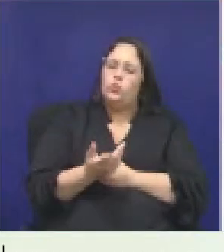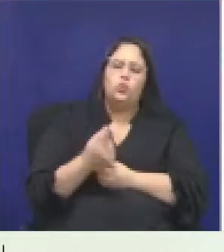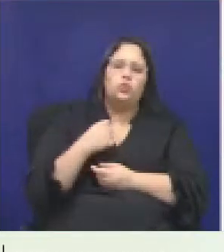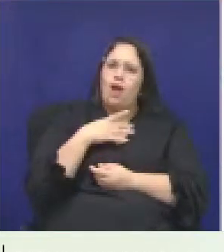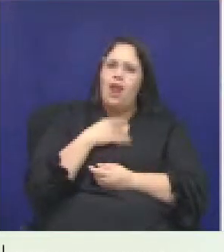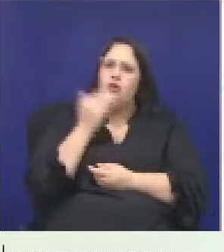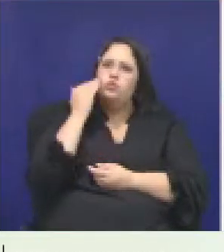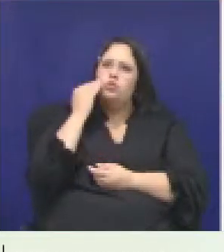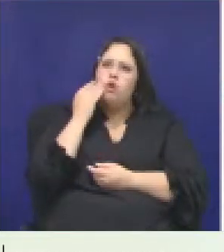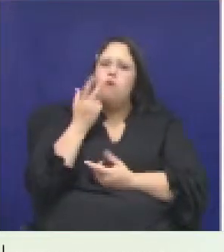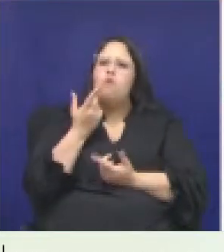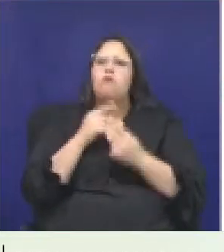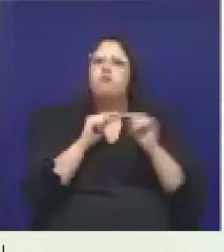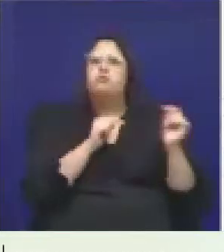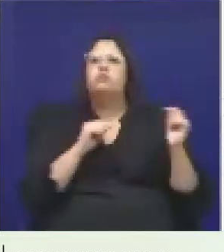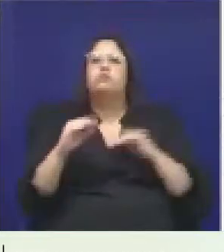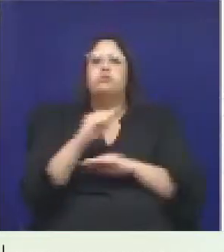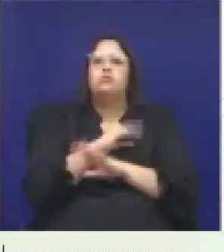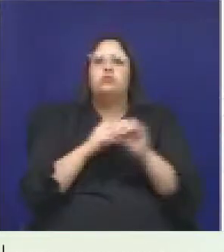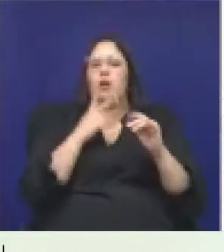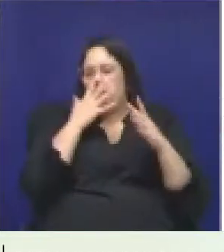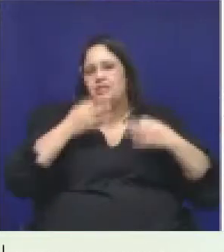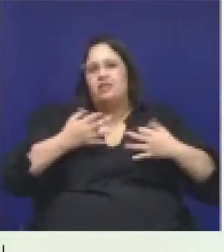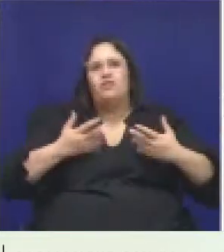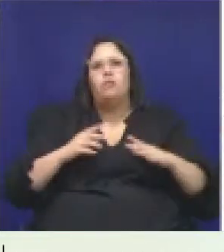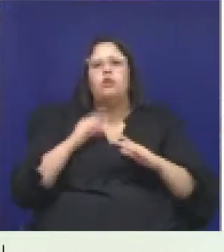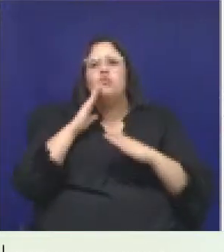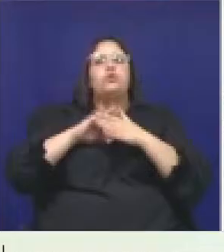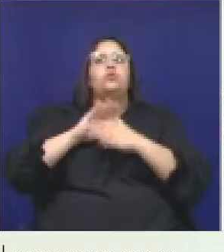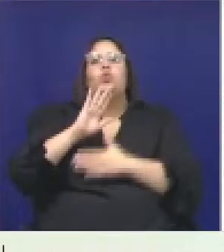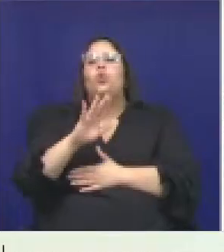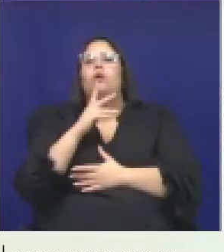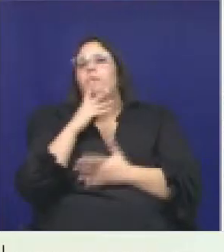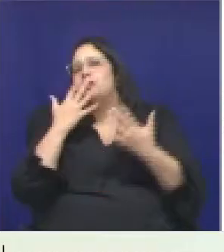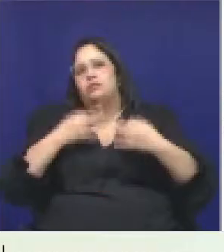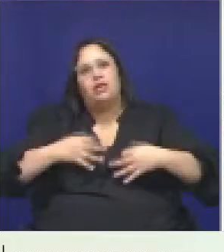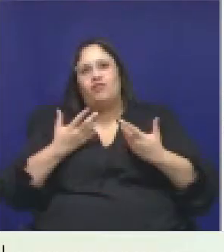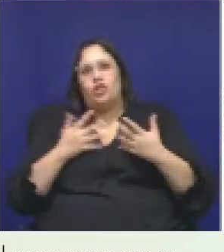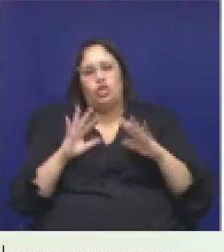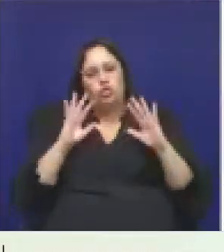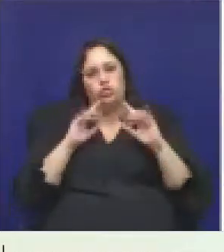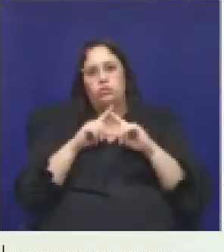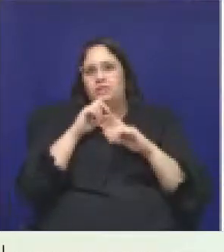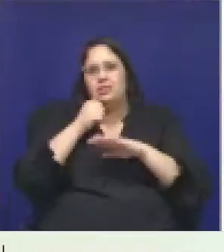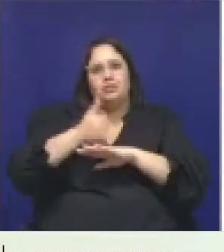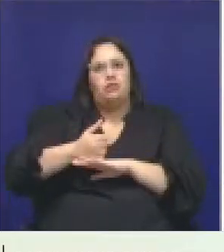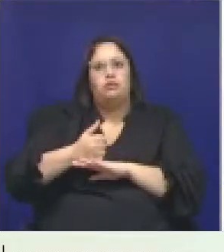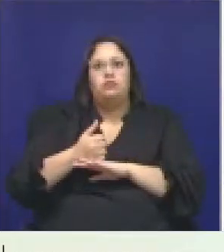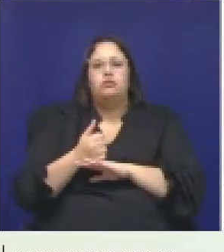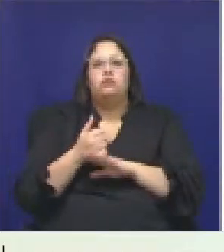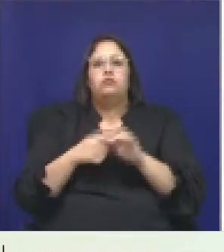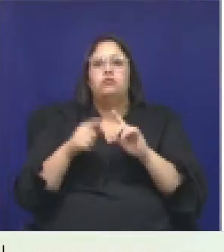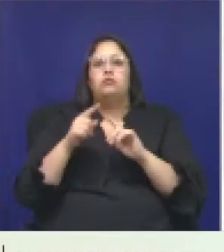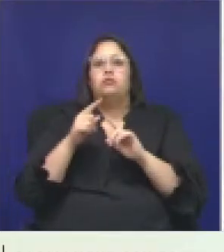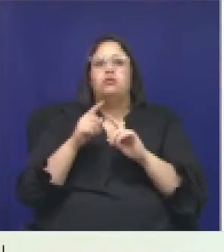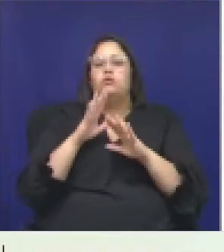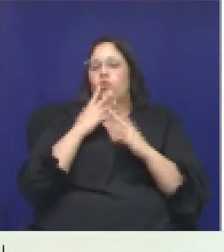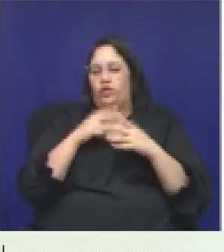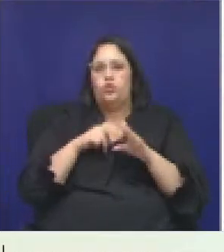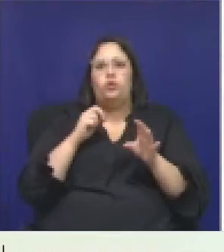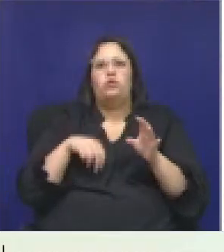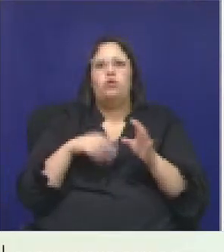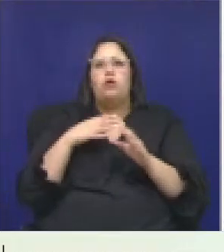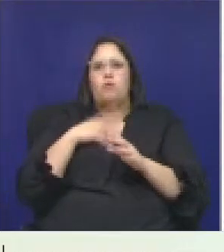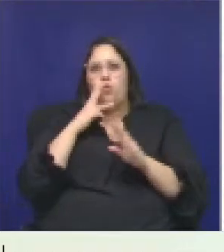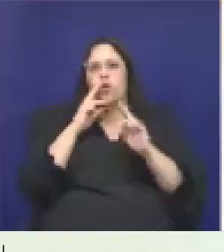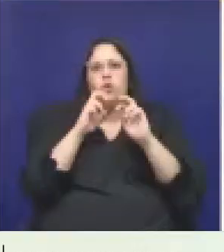I'd It's like fine, honorable Chair, member. Please then take your you just seat. I've made a speak out. ruling on this. to know your reason. Thank for you. not I've made a ruling on taking this. Please take your seat. I ask He has that the member withdrawn. with- It's already been done. Thank you so